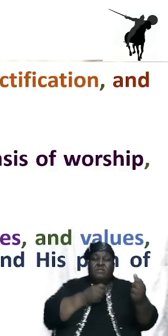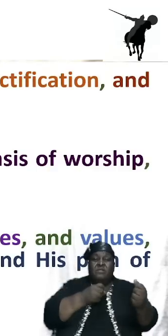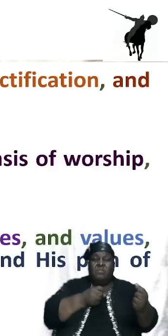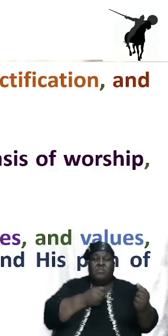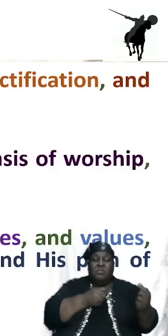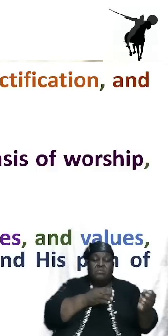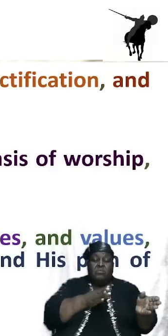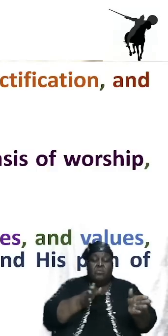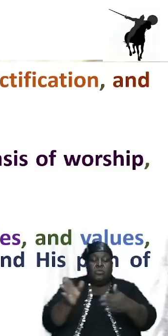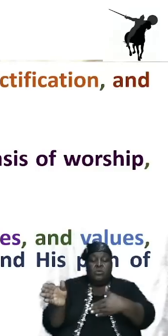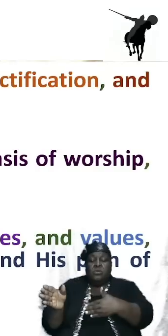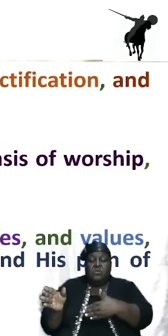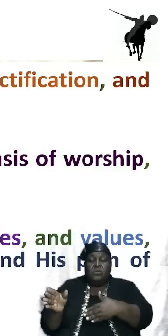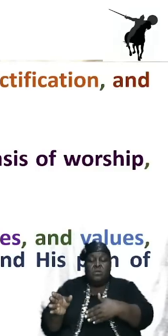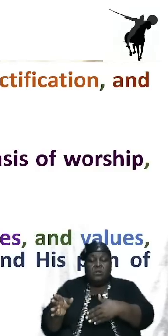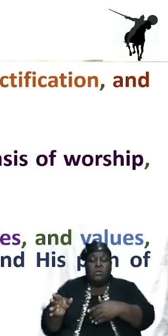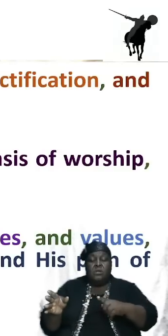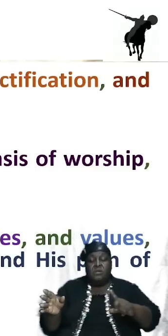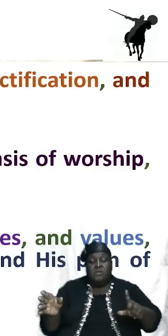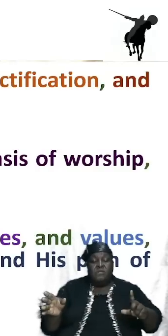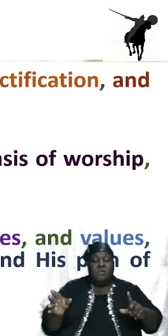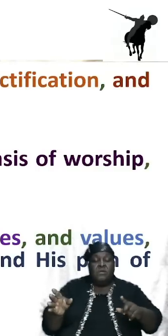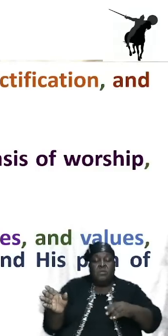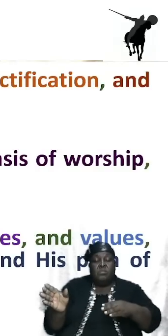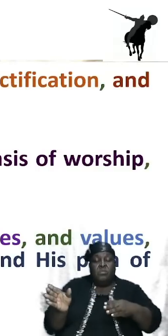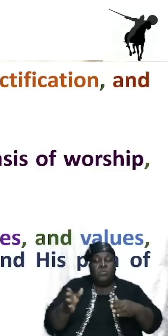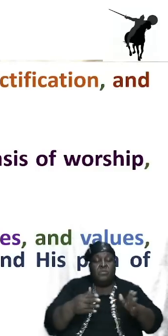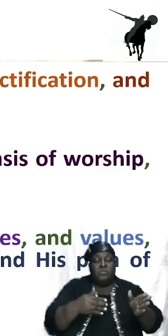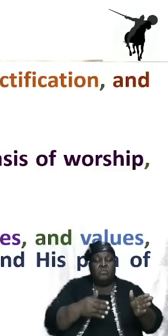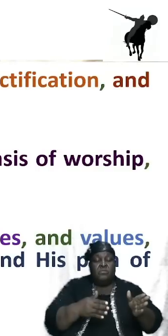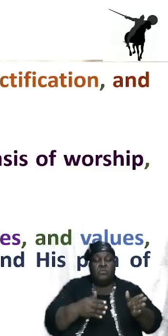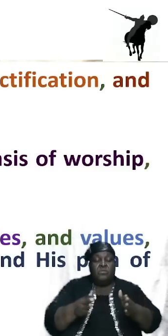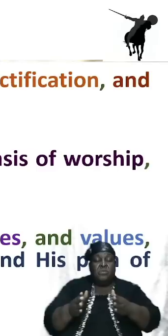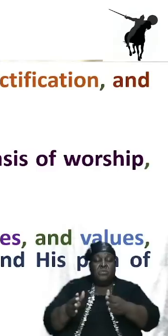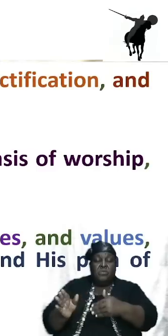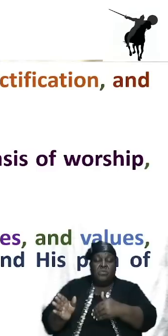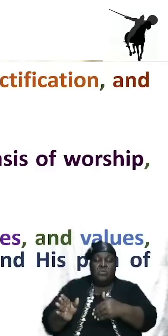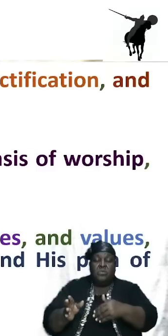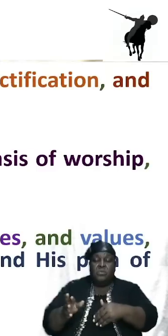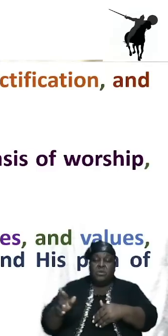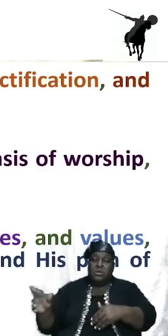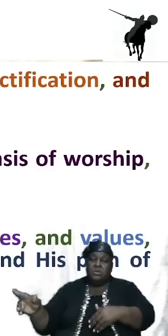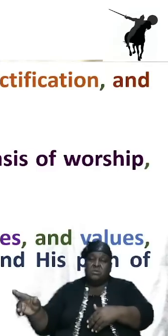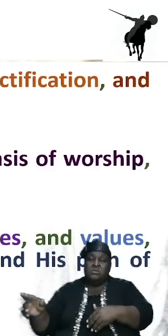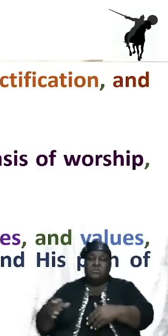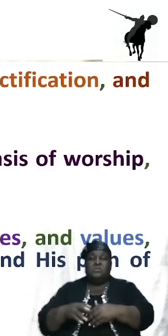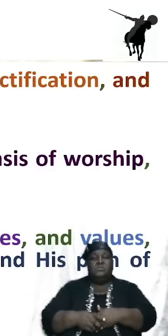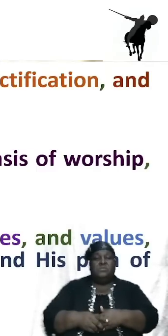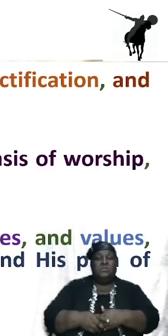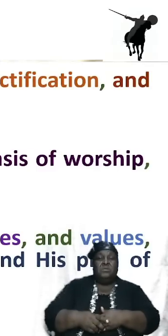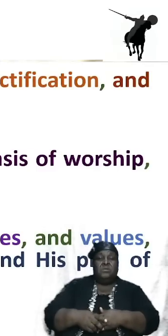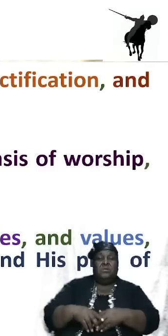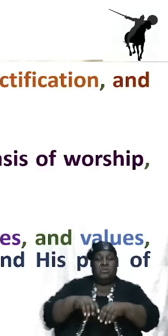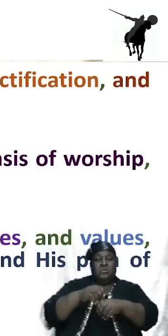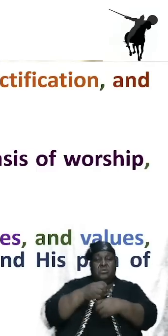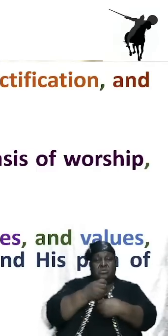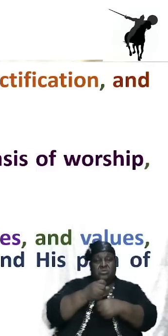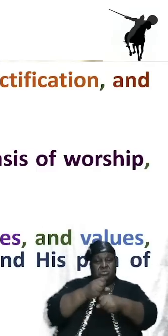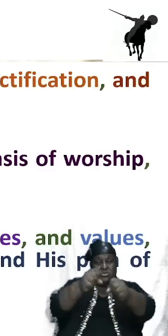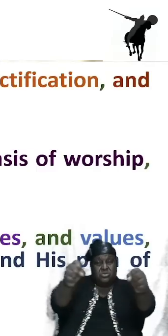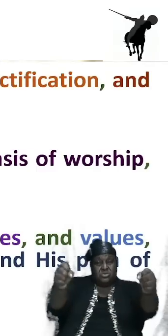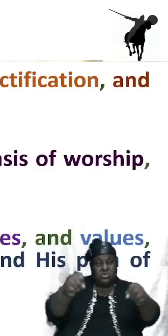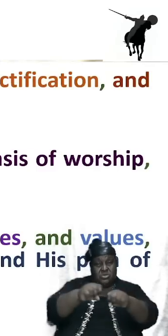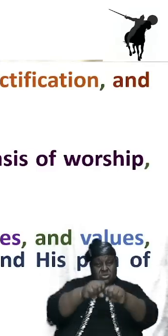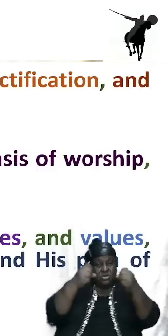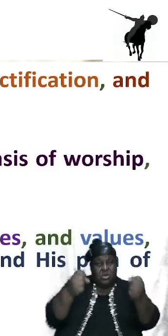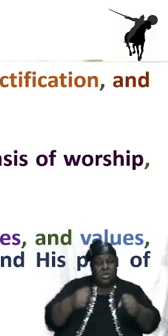Amen. So therefore, it's very important that we have sound doctrine. It shapes what you believe. It shapes